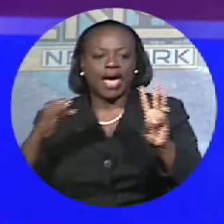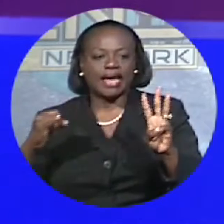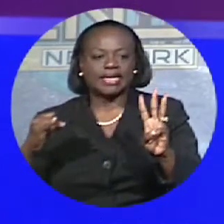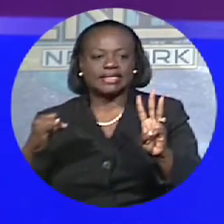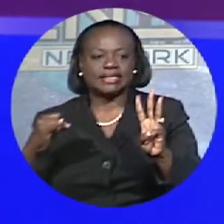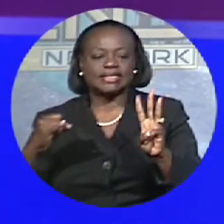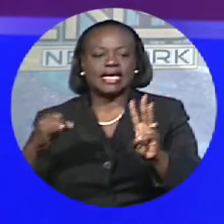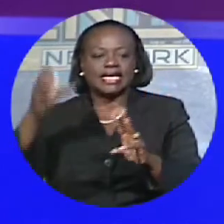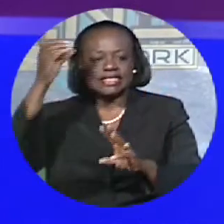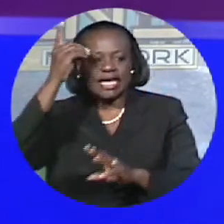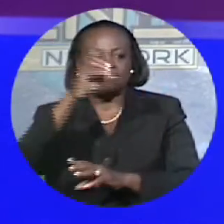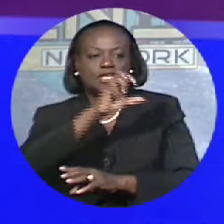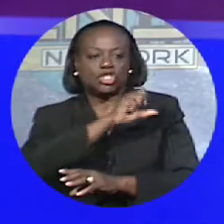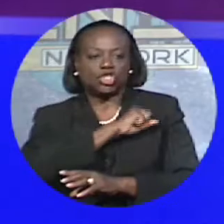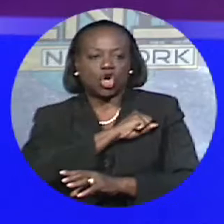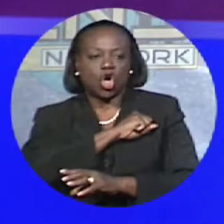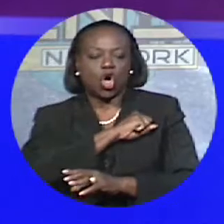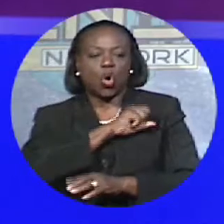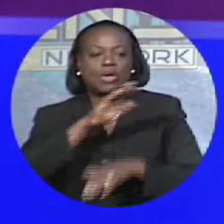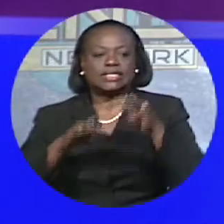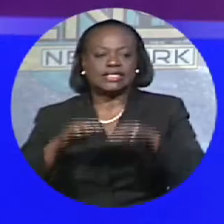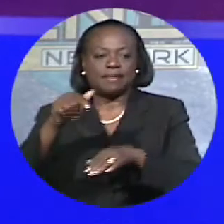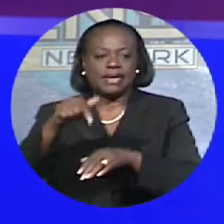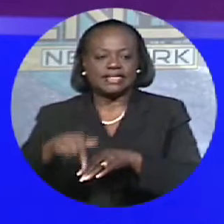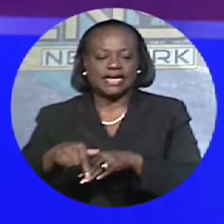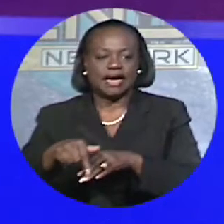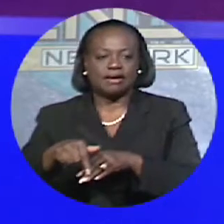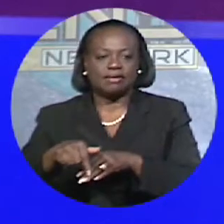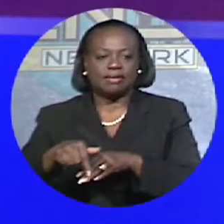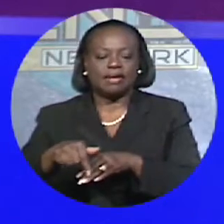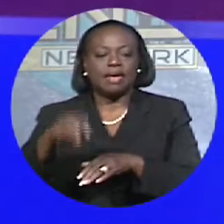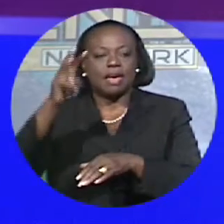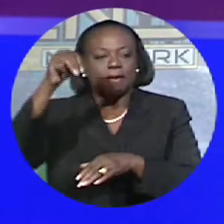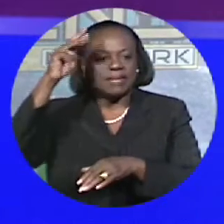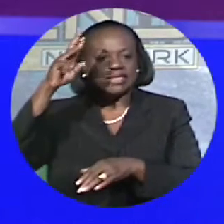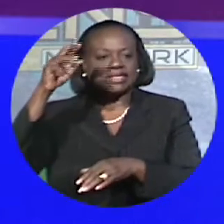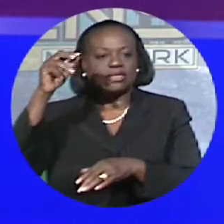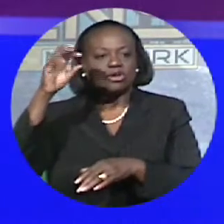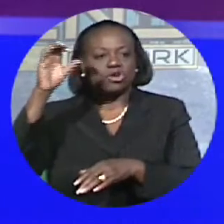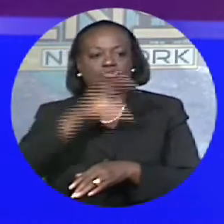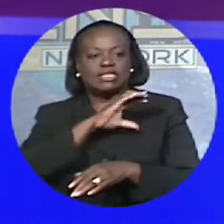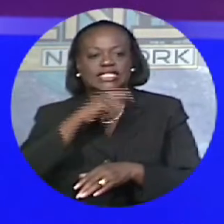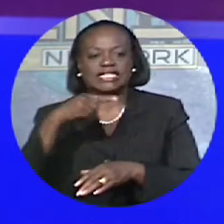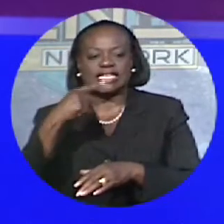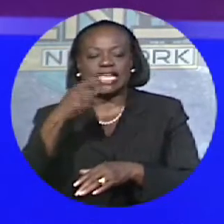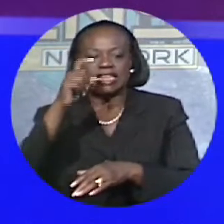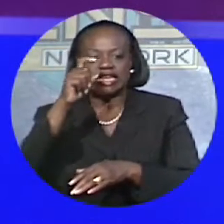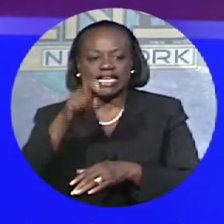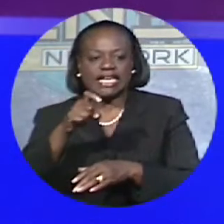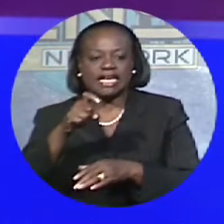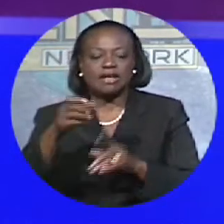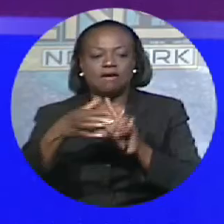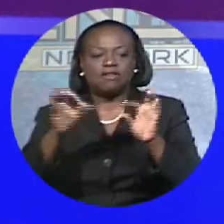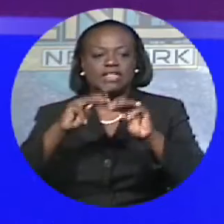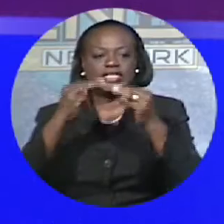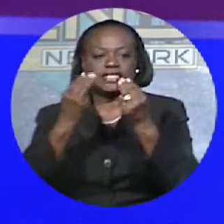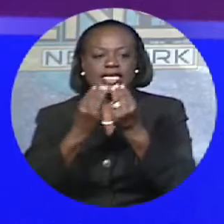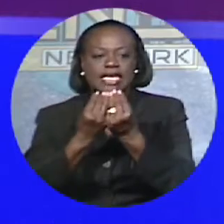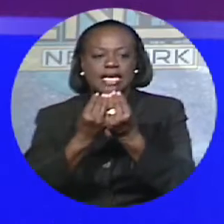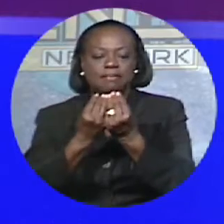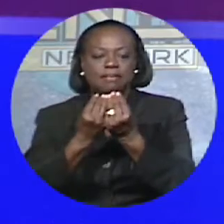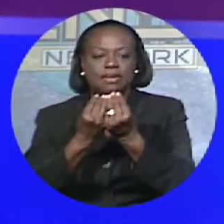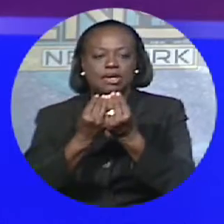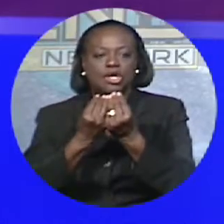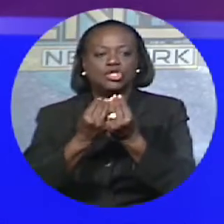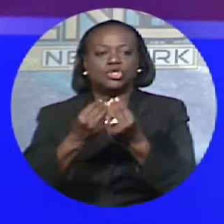stepping down. Mr. Christie says the news renews the need for the negotiating team to resume planning its strategy to return the